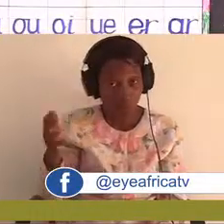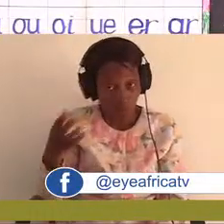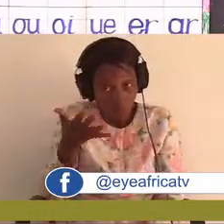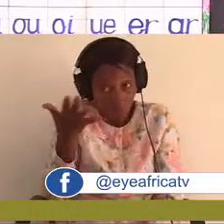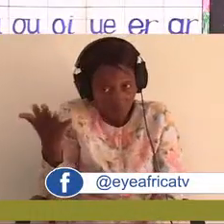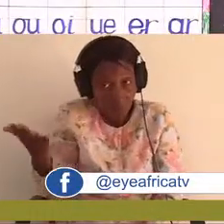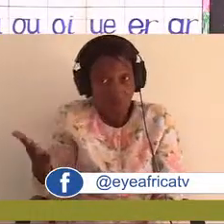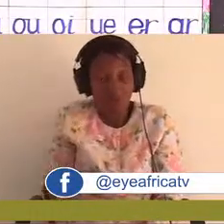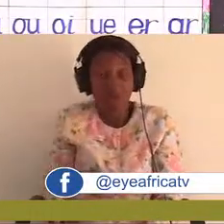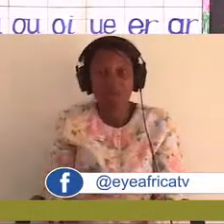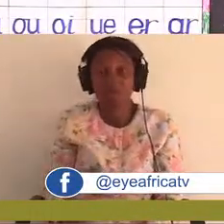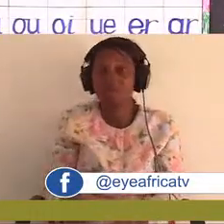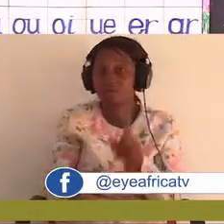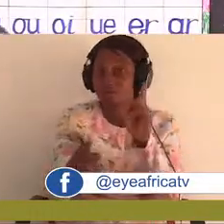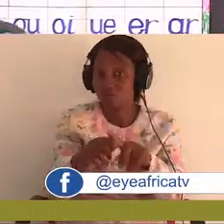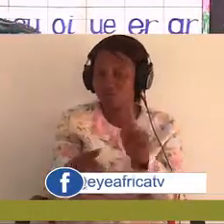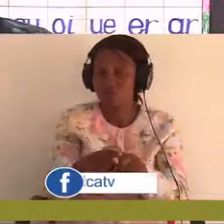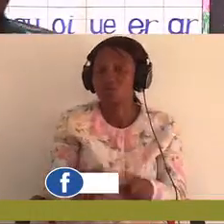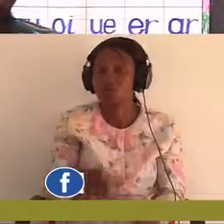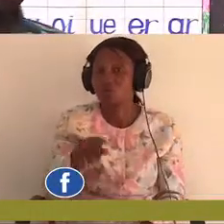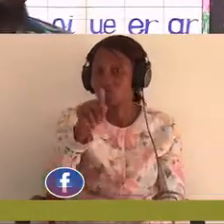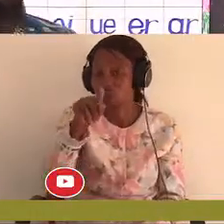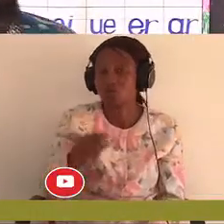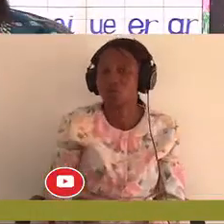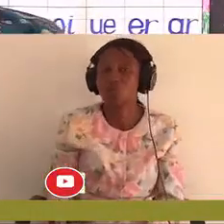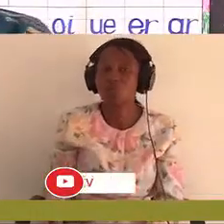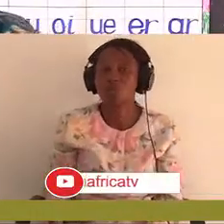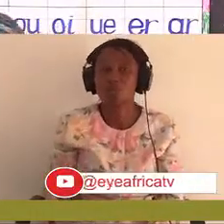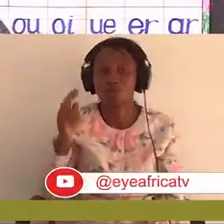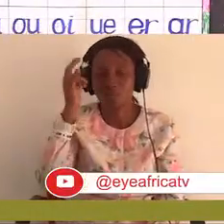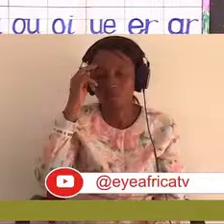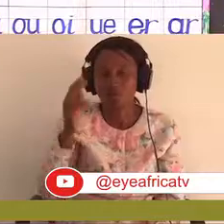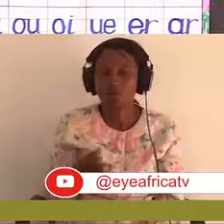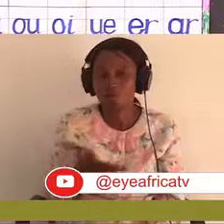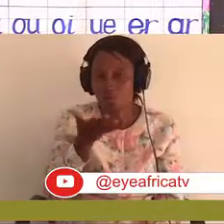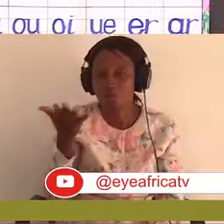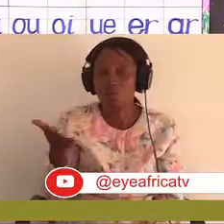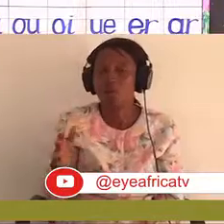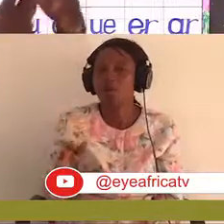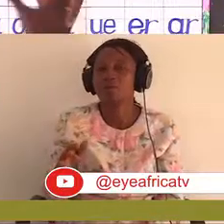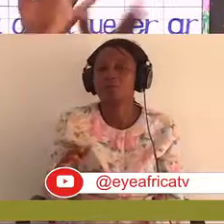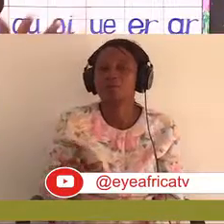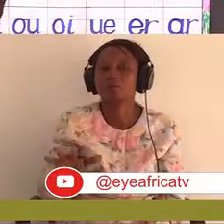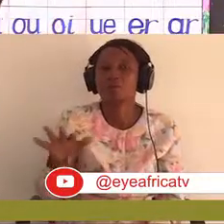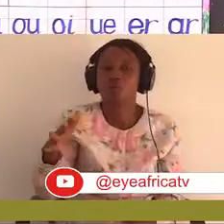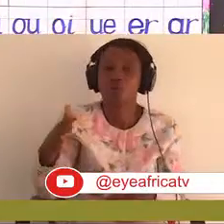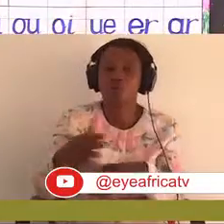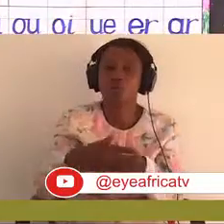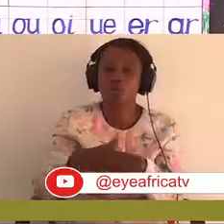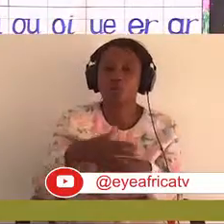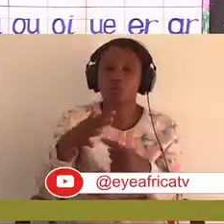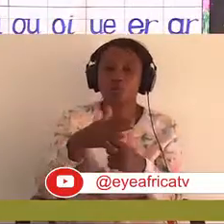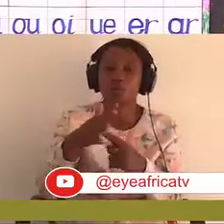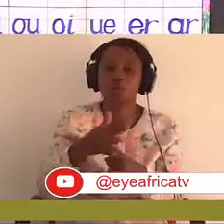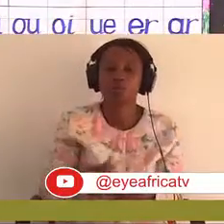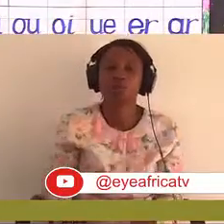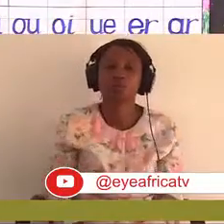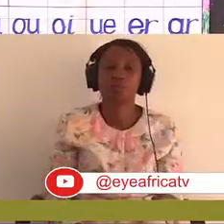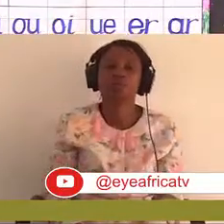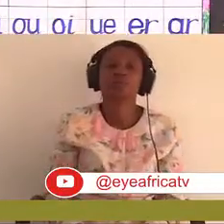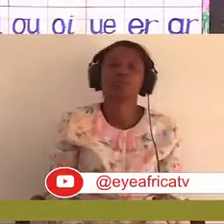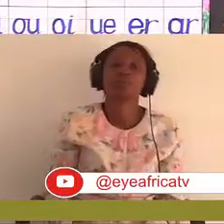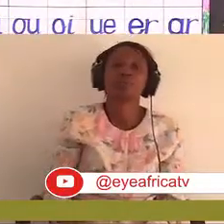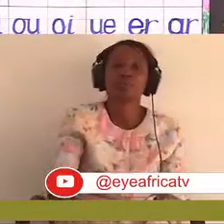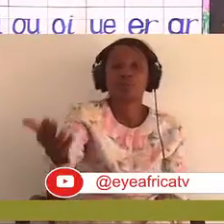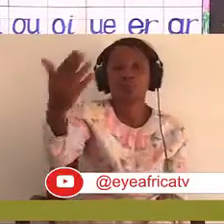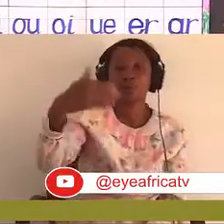coming. Very soon you will know. Let's keep moving. We move on to book 2.